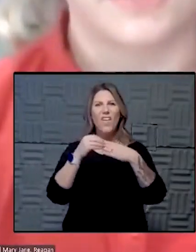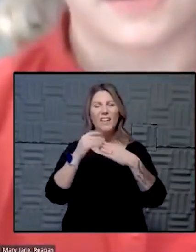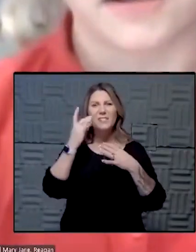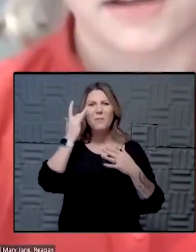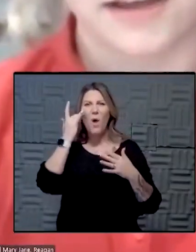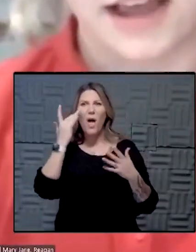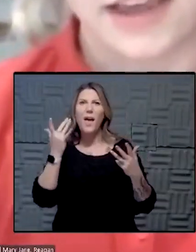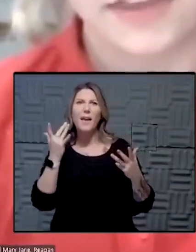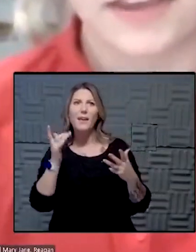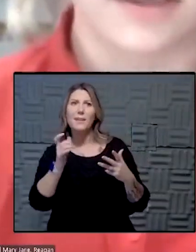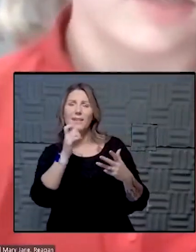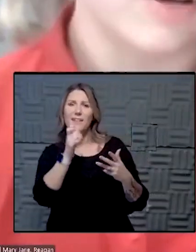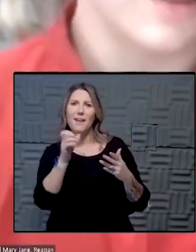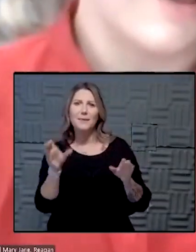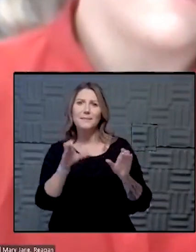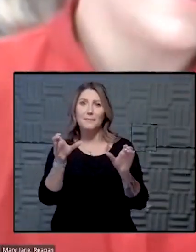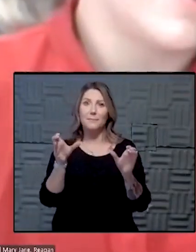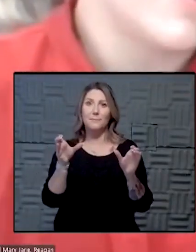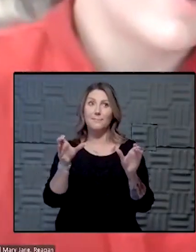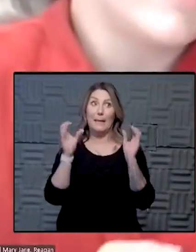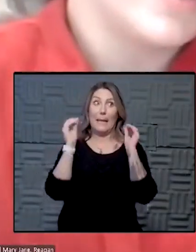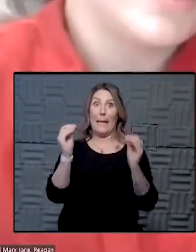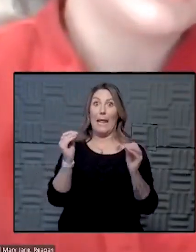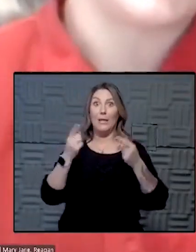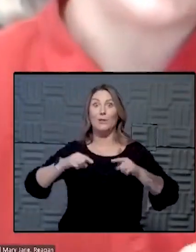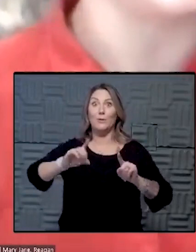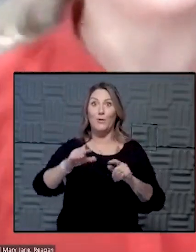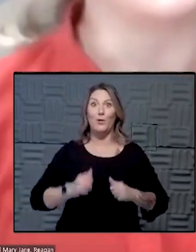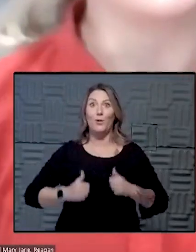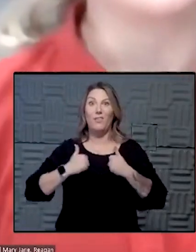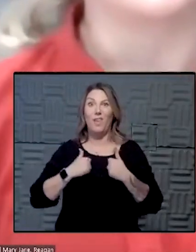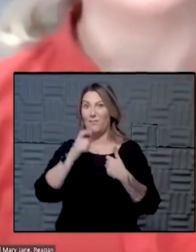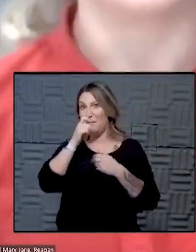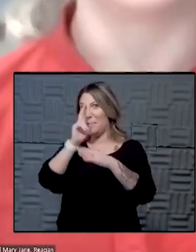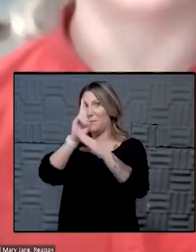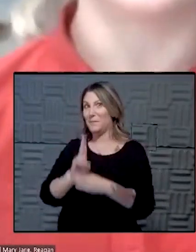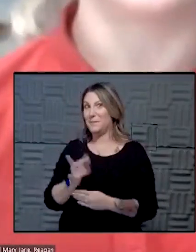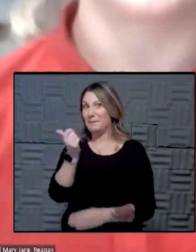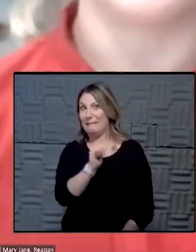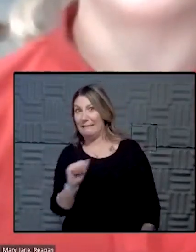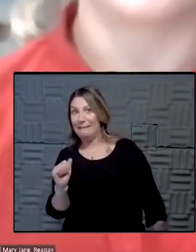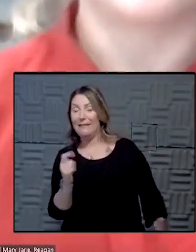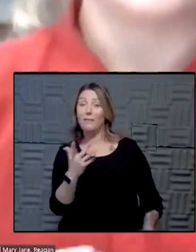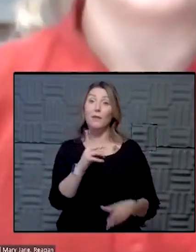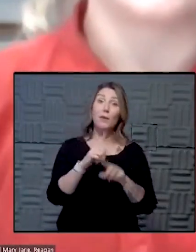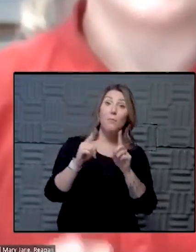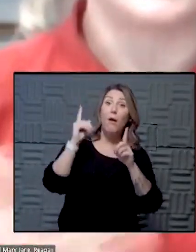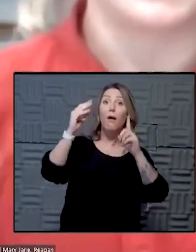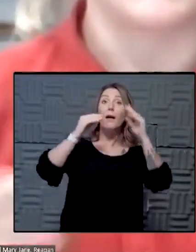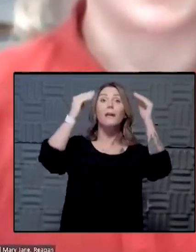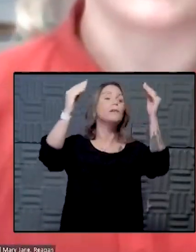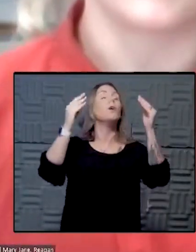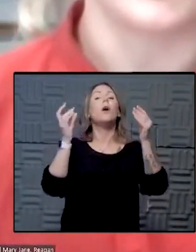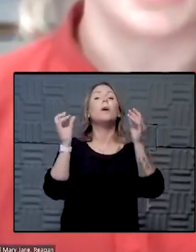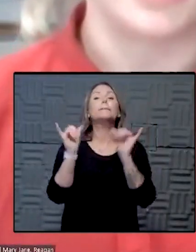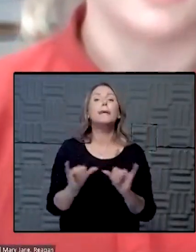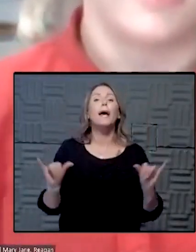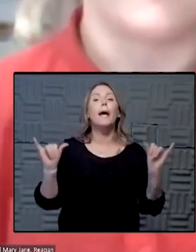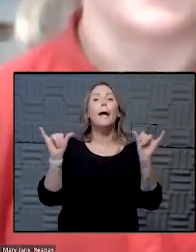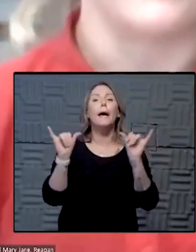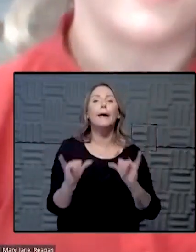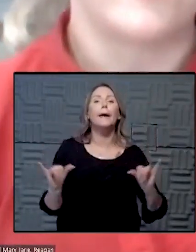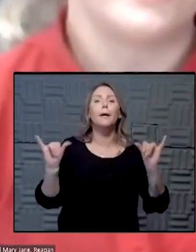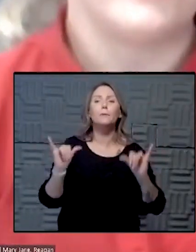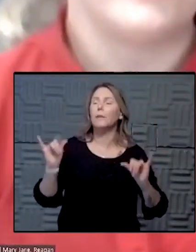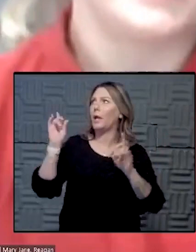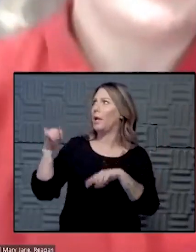not done anything in their life, so they're not really used to anything. But adults, they've done basically the same thing their entire life, and